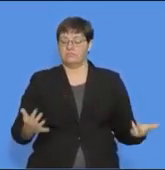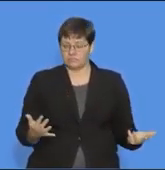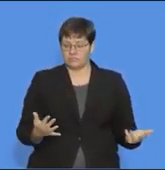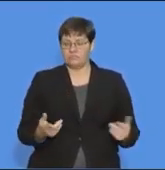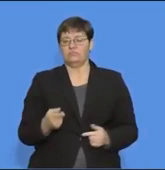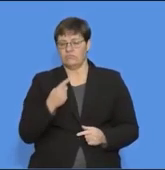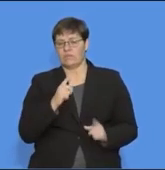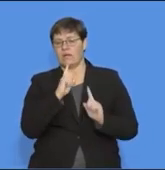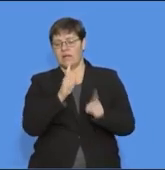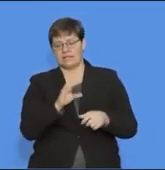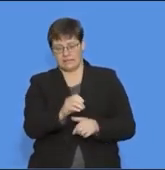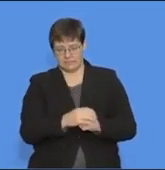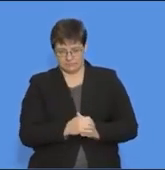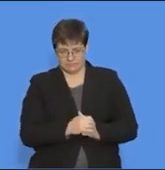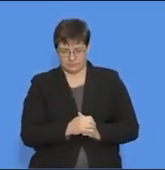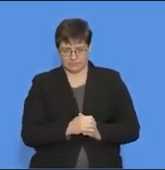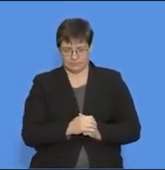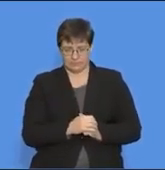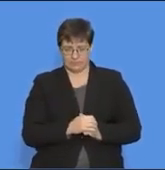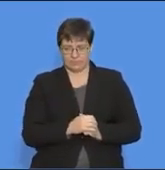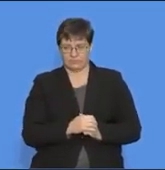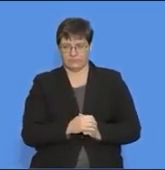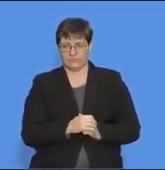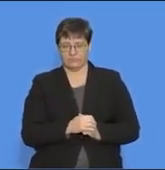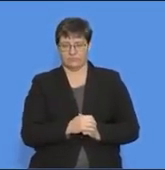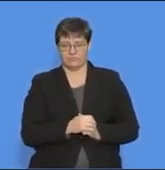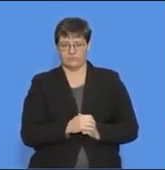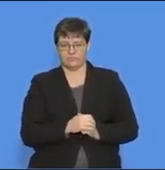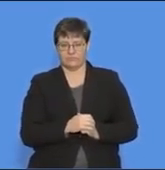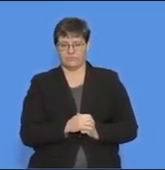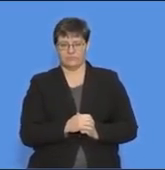So that's what we will then have as Q1.